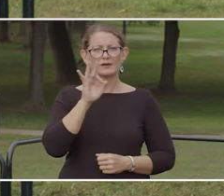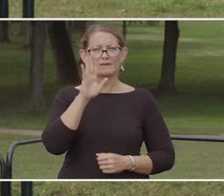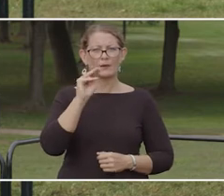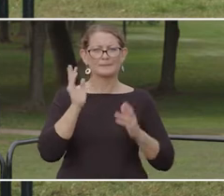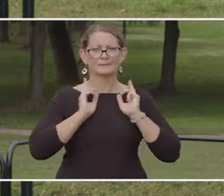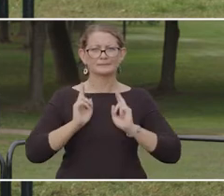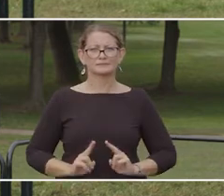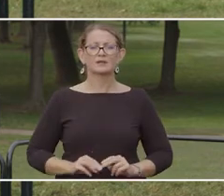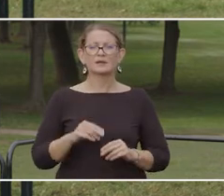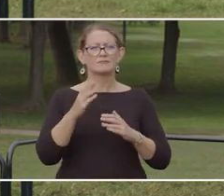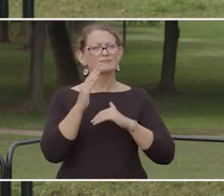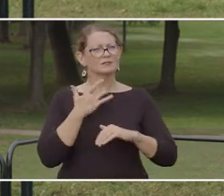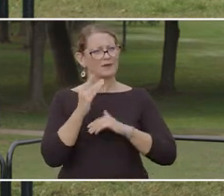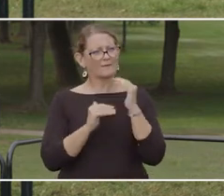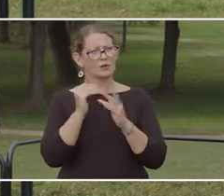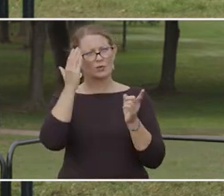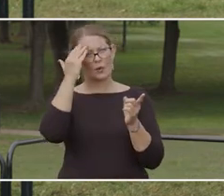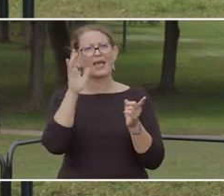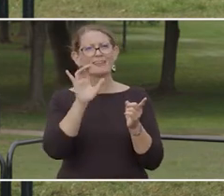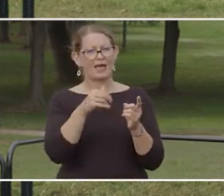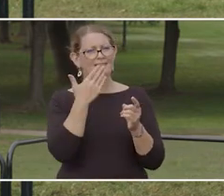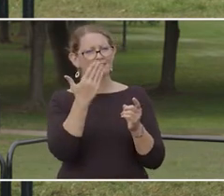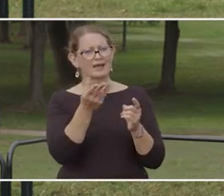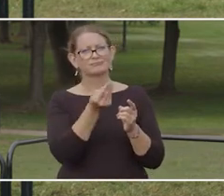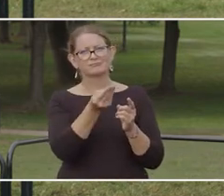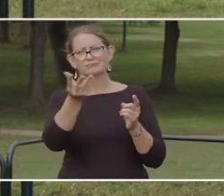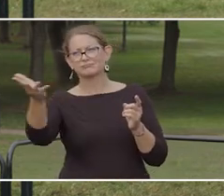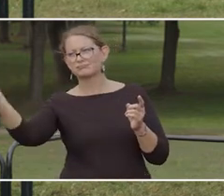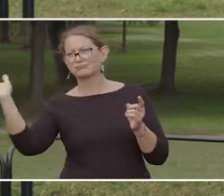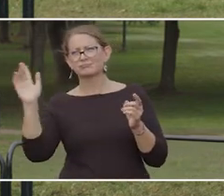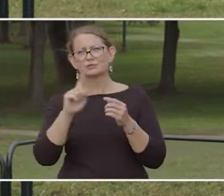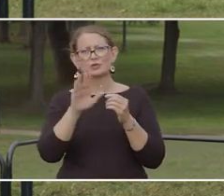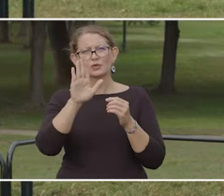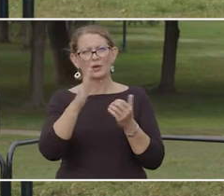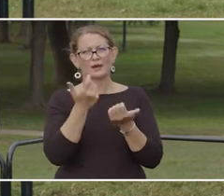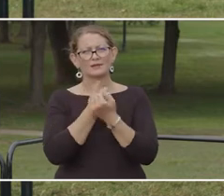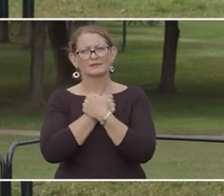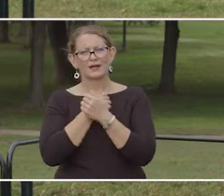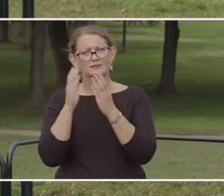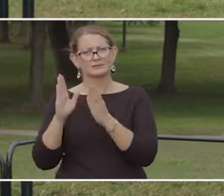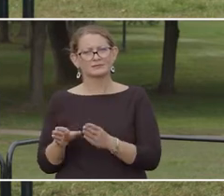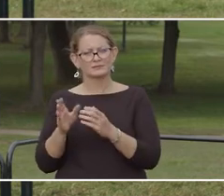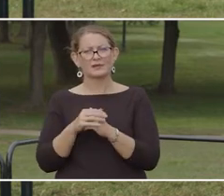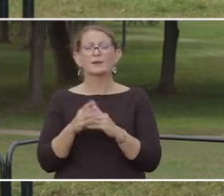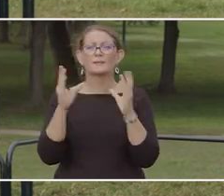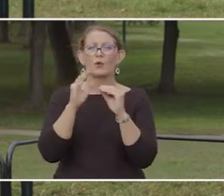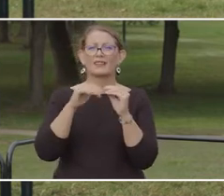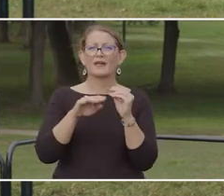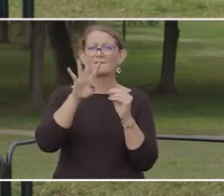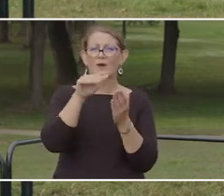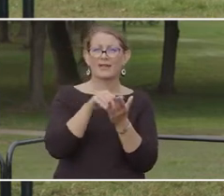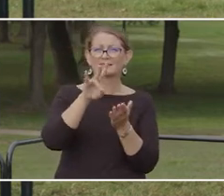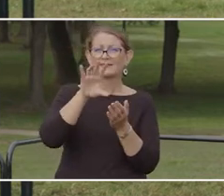comfort in knowing that that thanks also is being extended to your loved one. More than